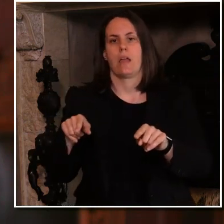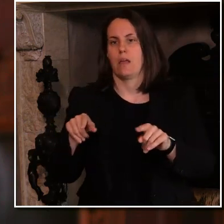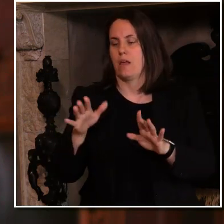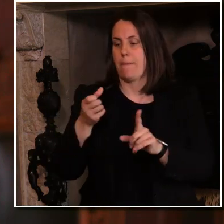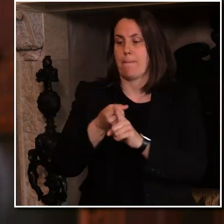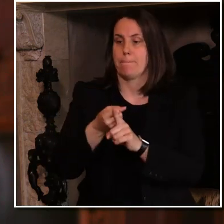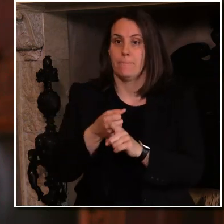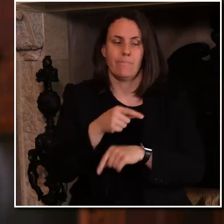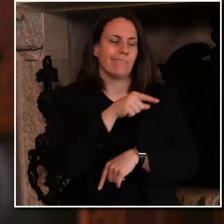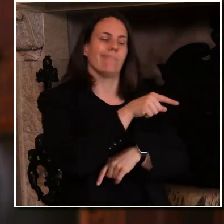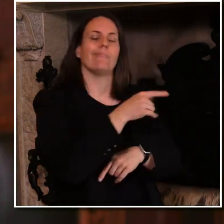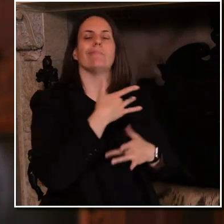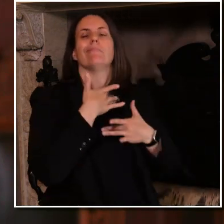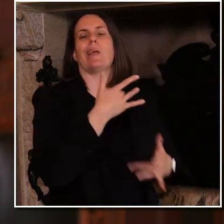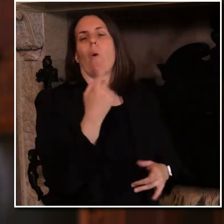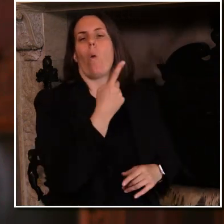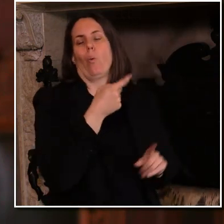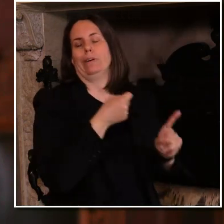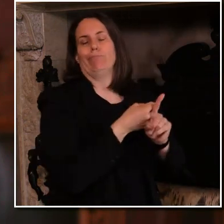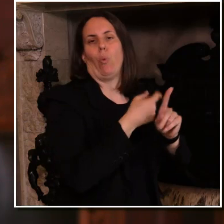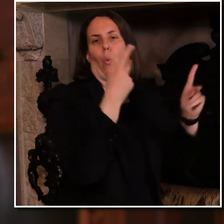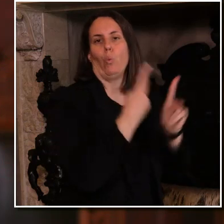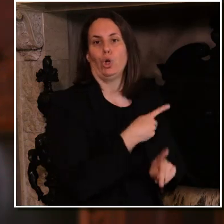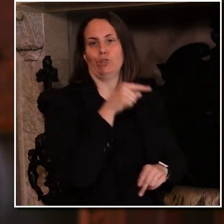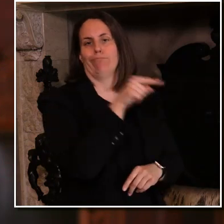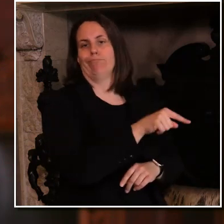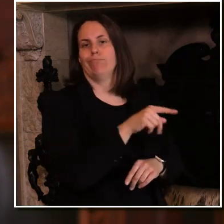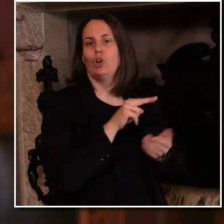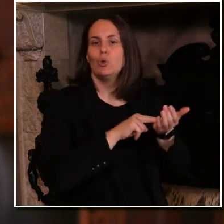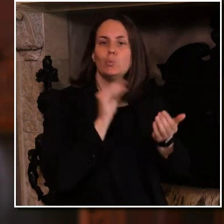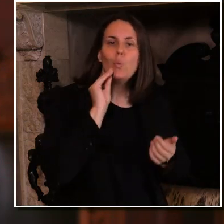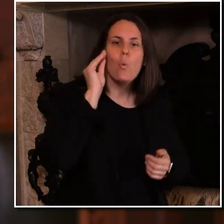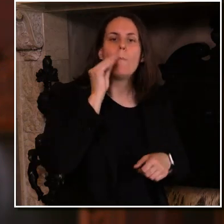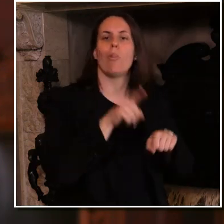infection control practices that you need to have in place